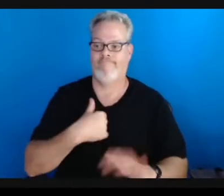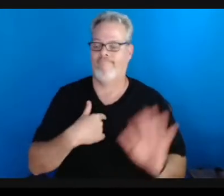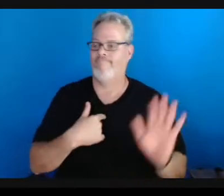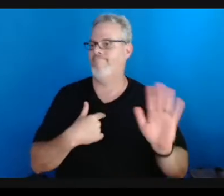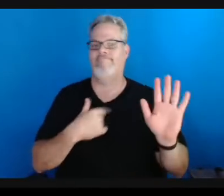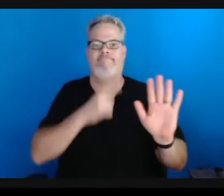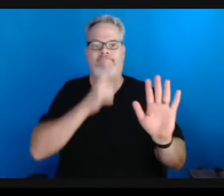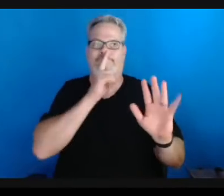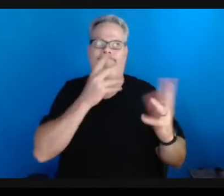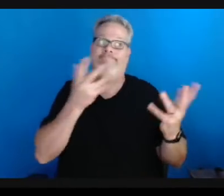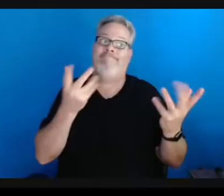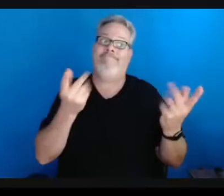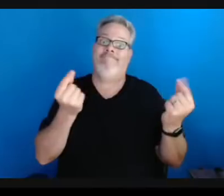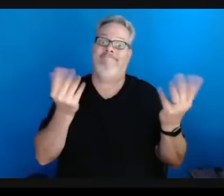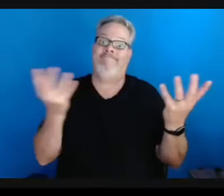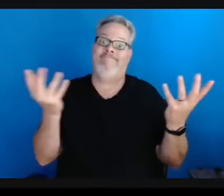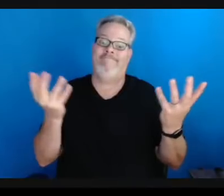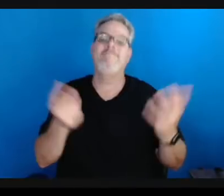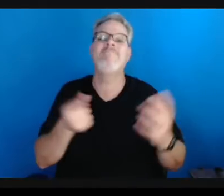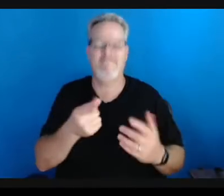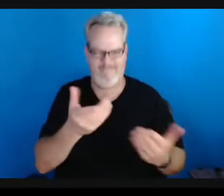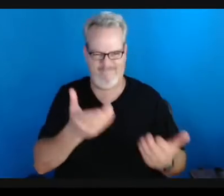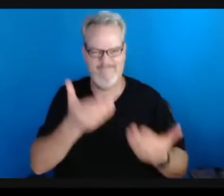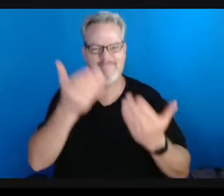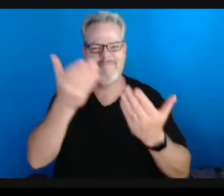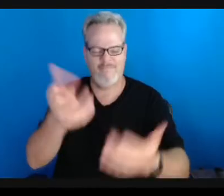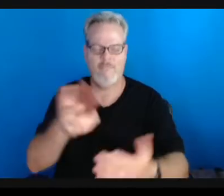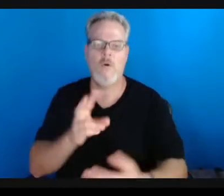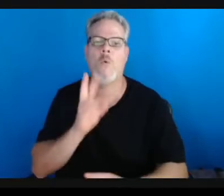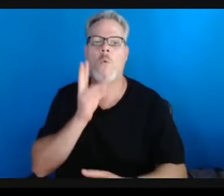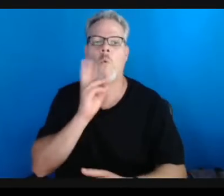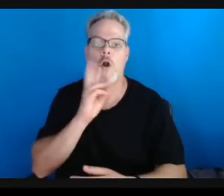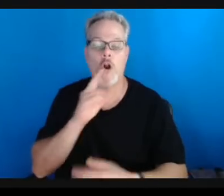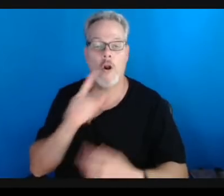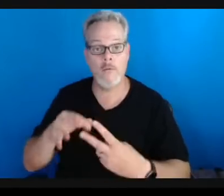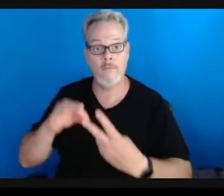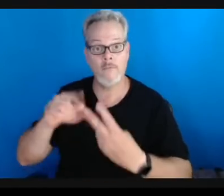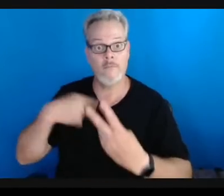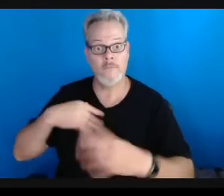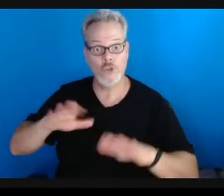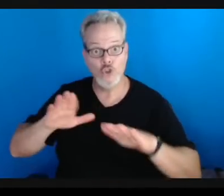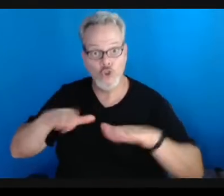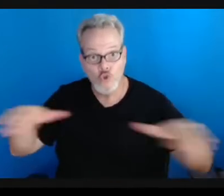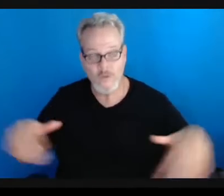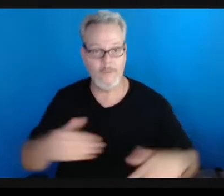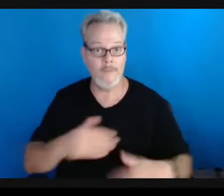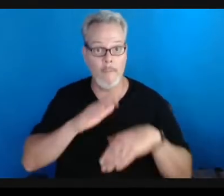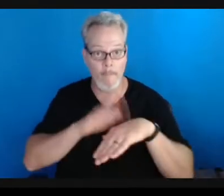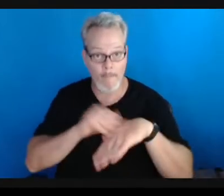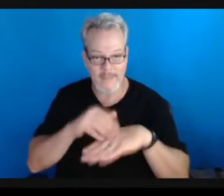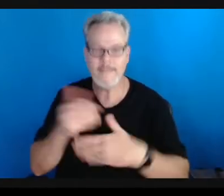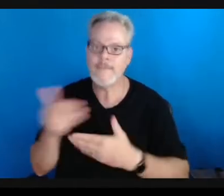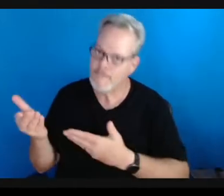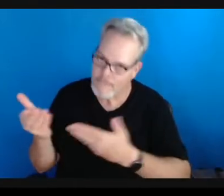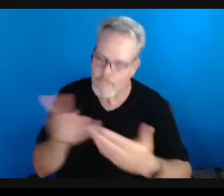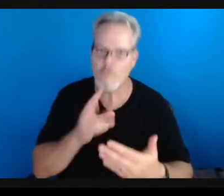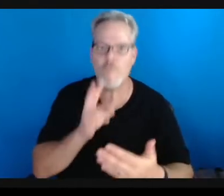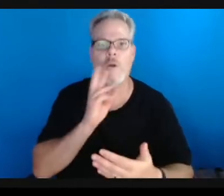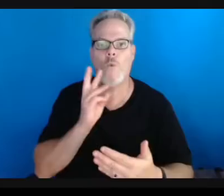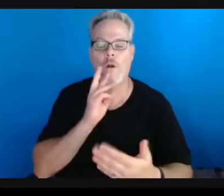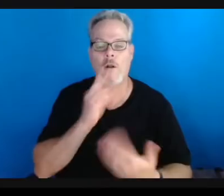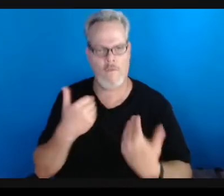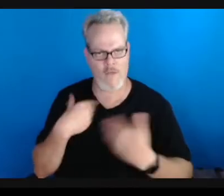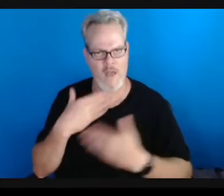you, but I would bring your own, especially if you're bringing pets and children. They will have water bottle filling